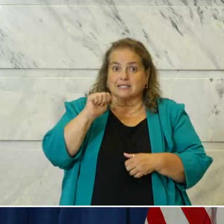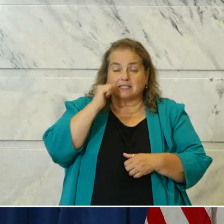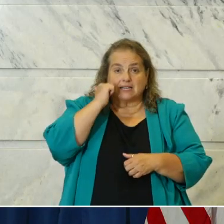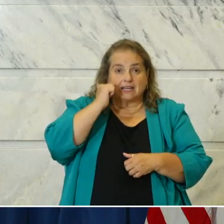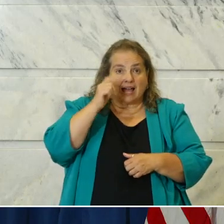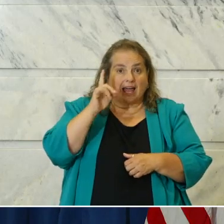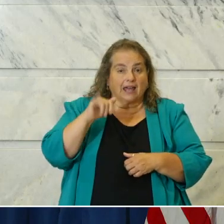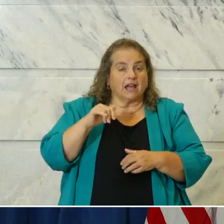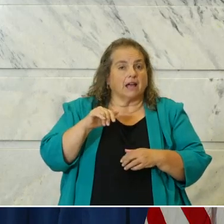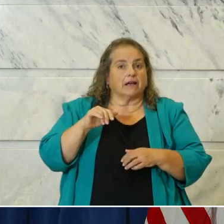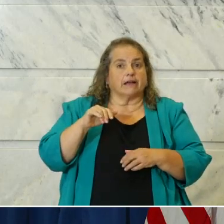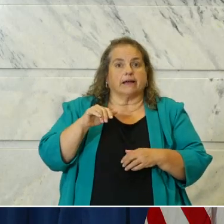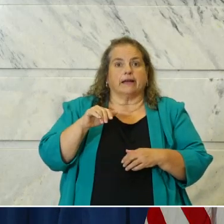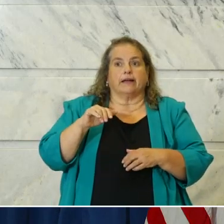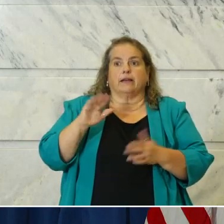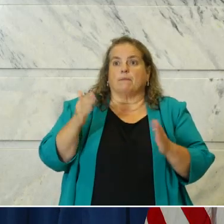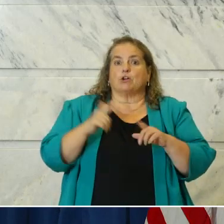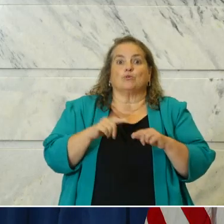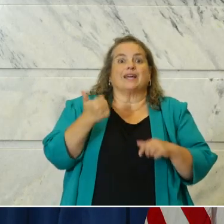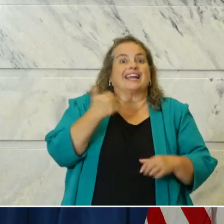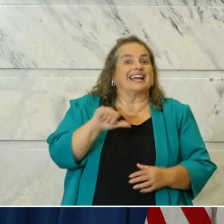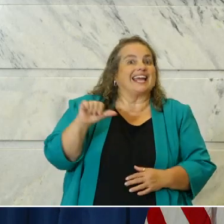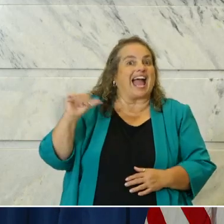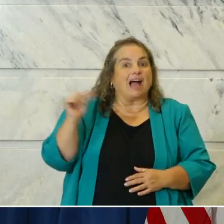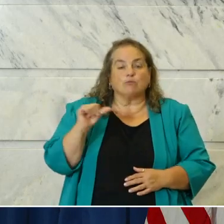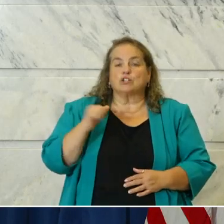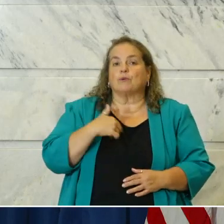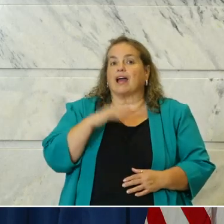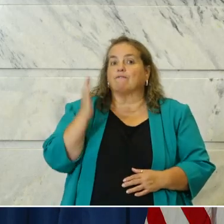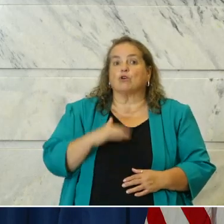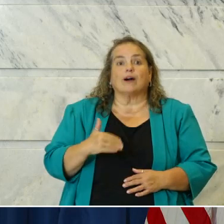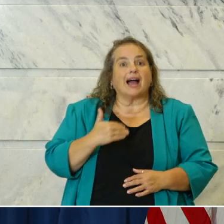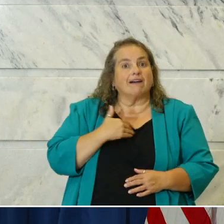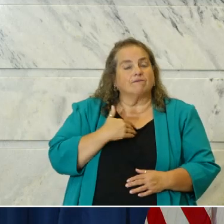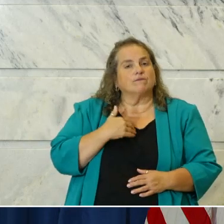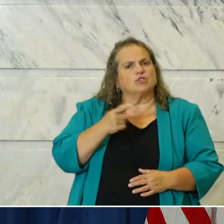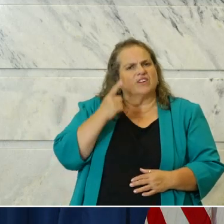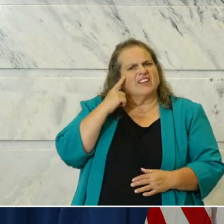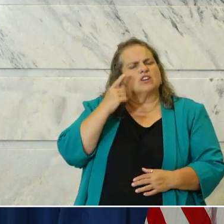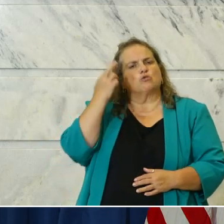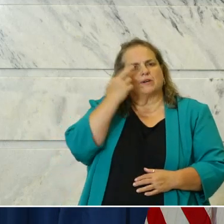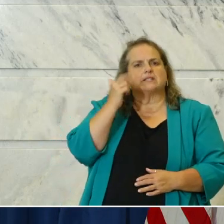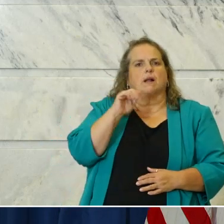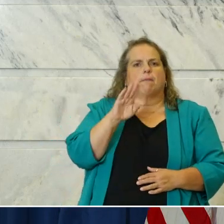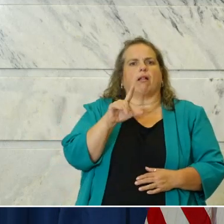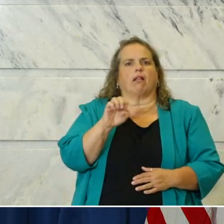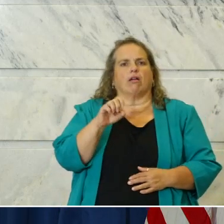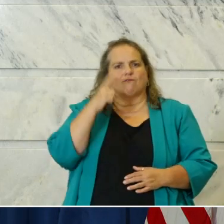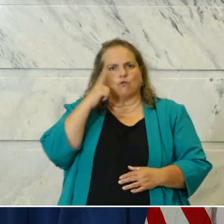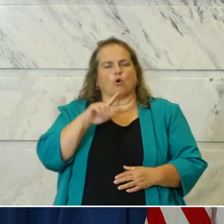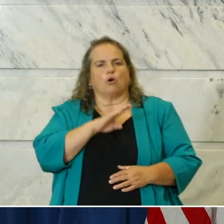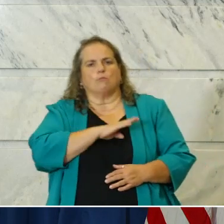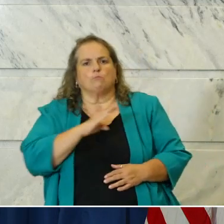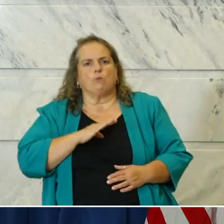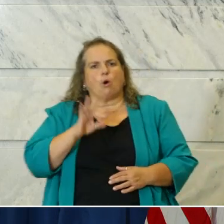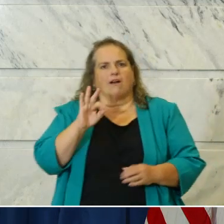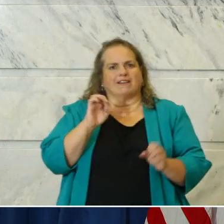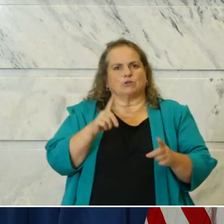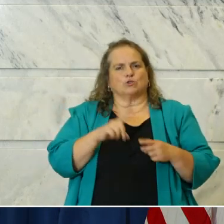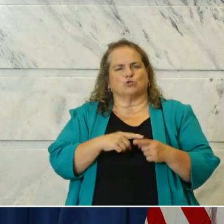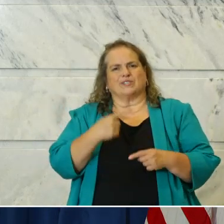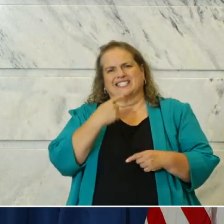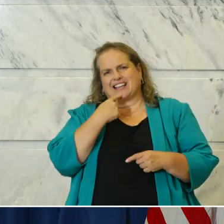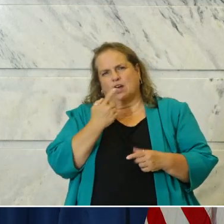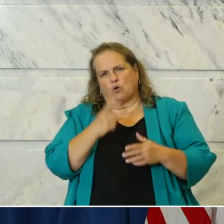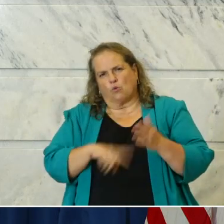about any average than we've ever had in this virus, you'd think it's pretty reasonable for a Board of Education to say,